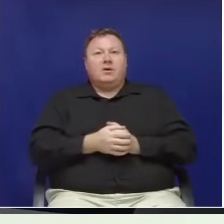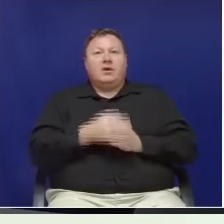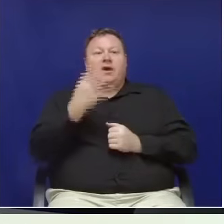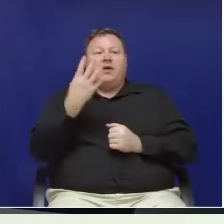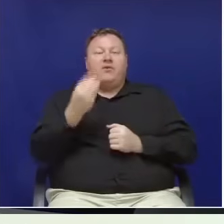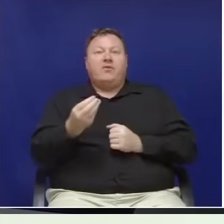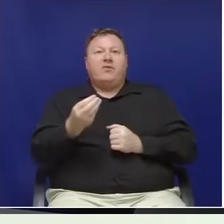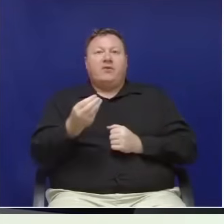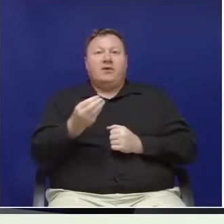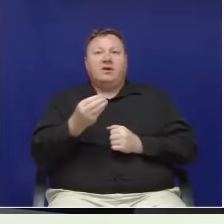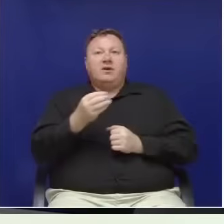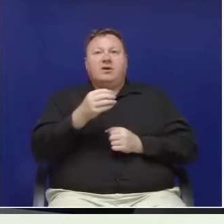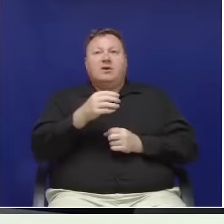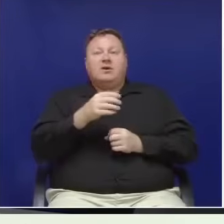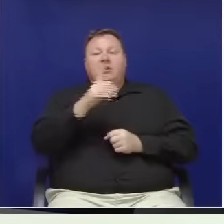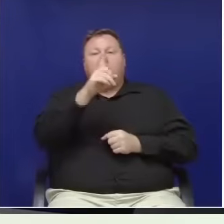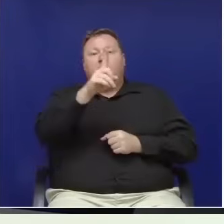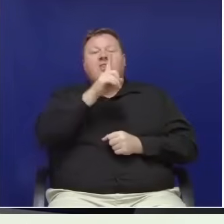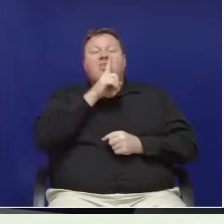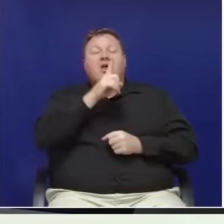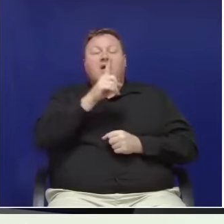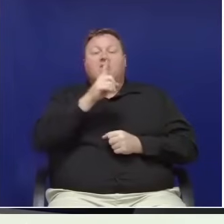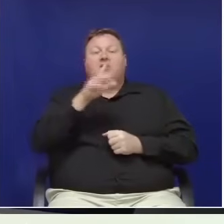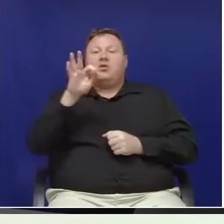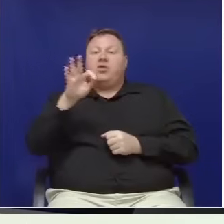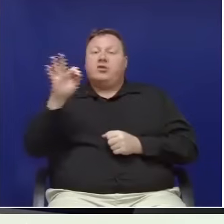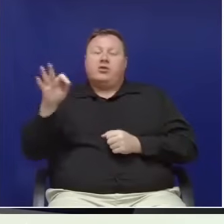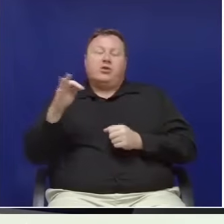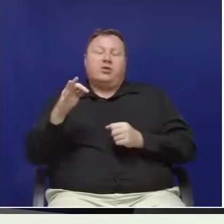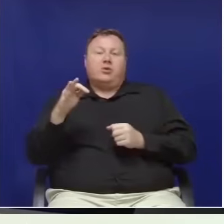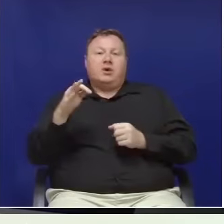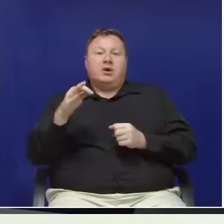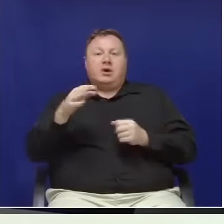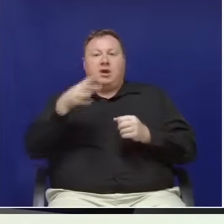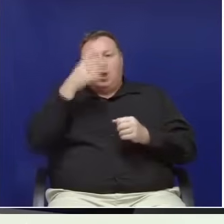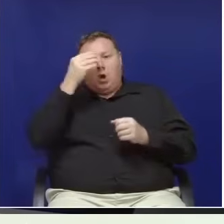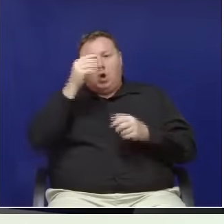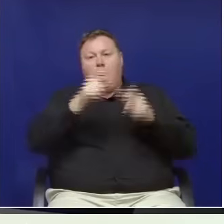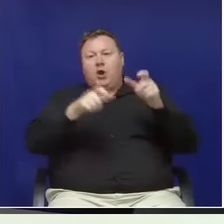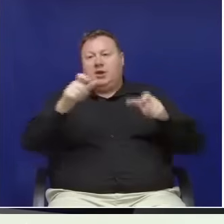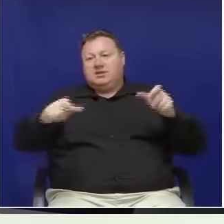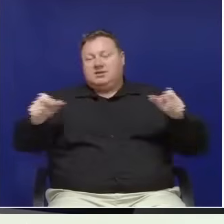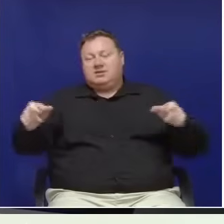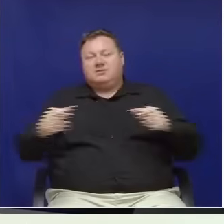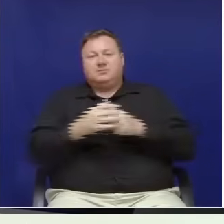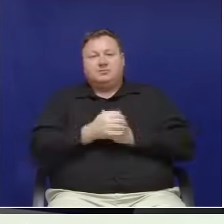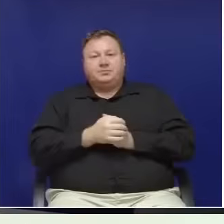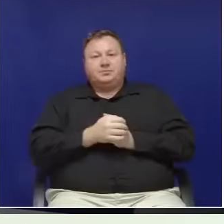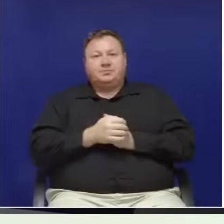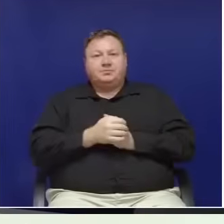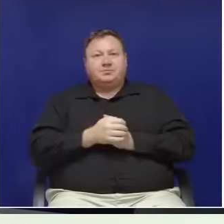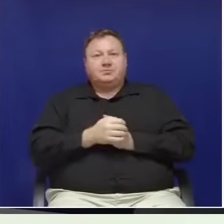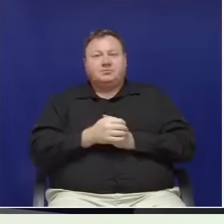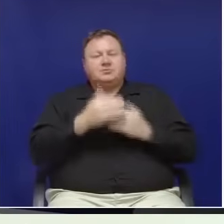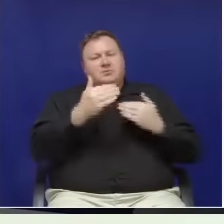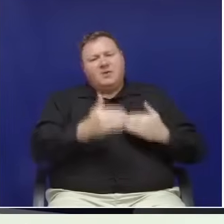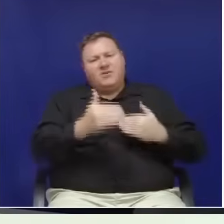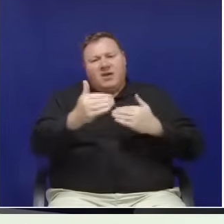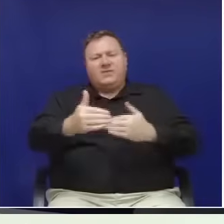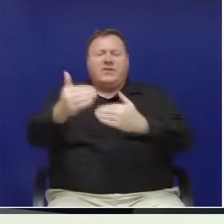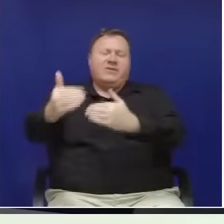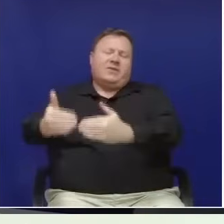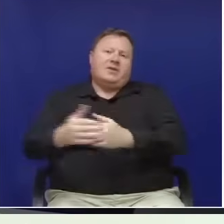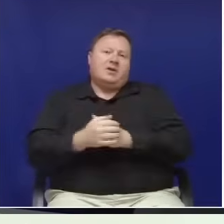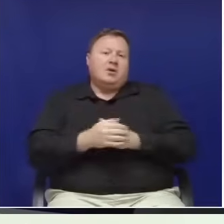have 1,033 learners. So we do it in phases. We had a